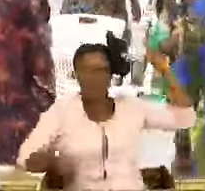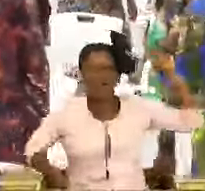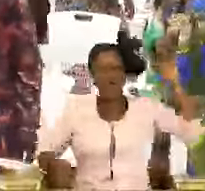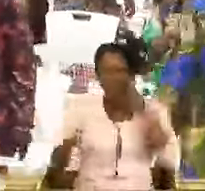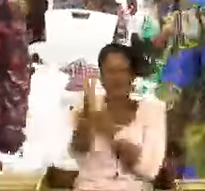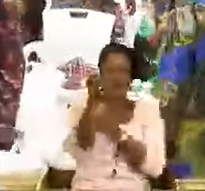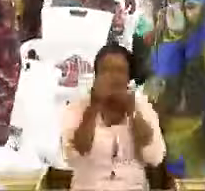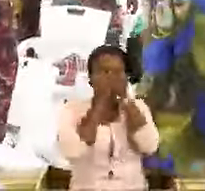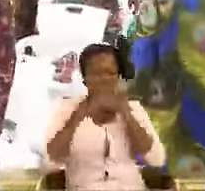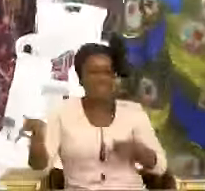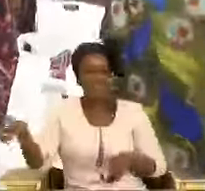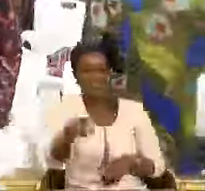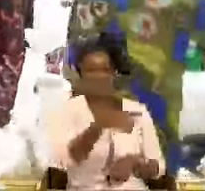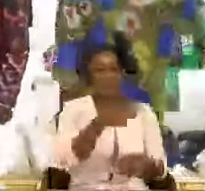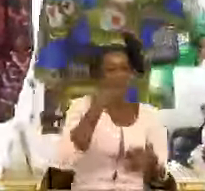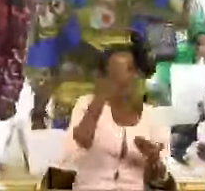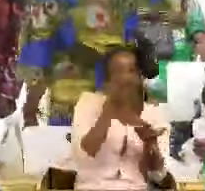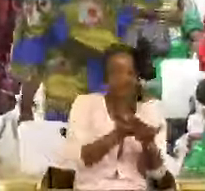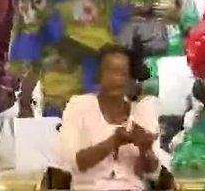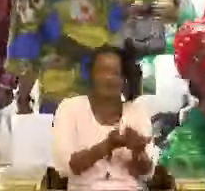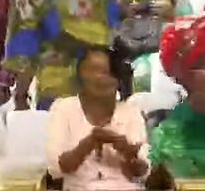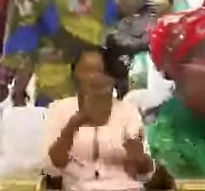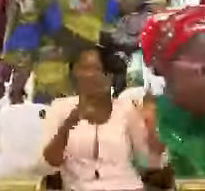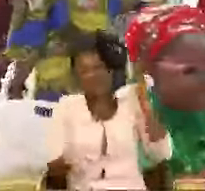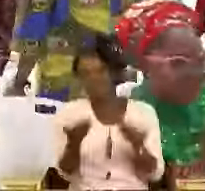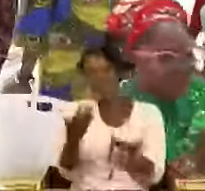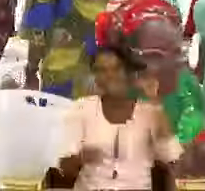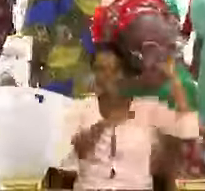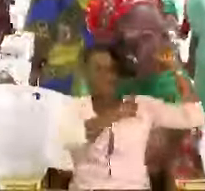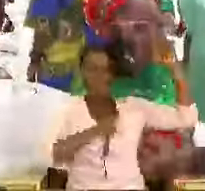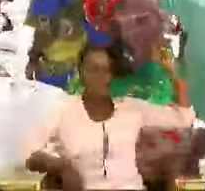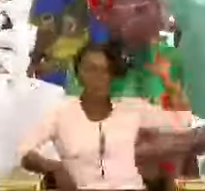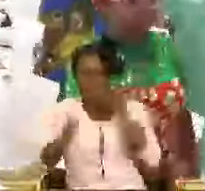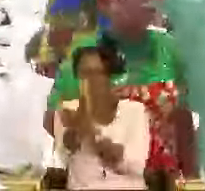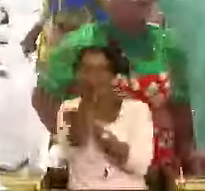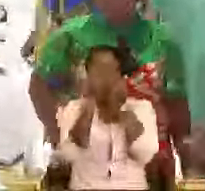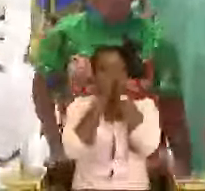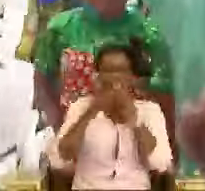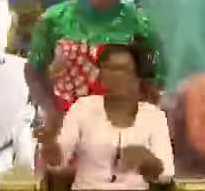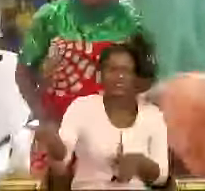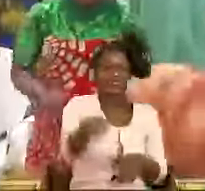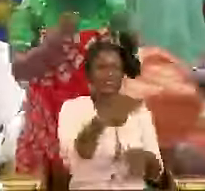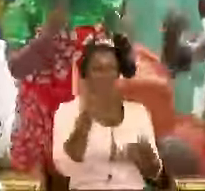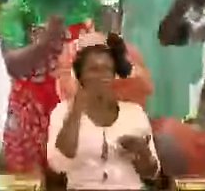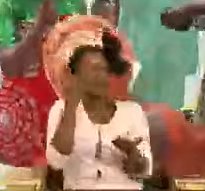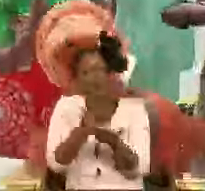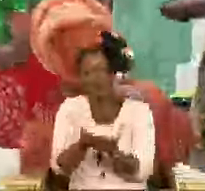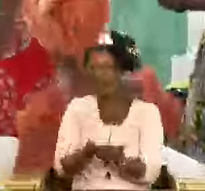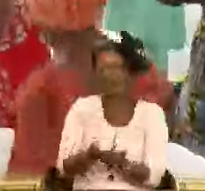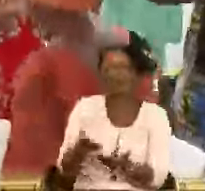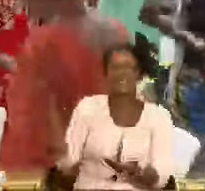good oh real good for real